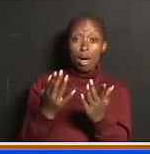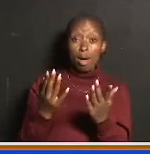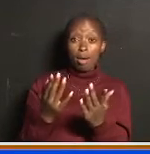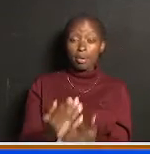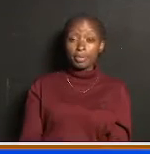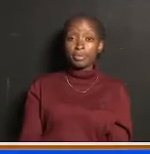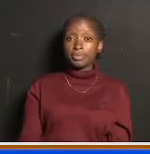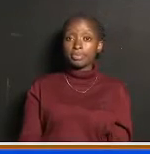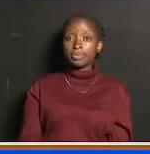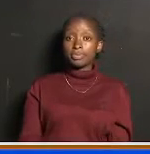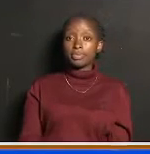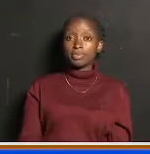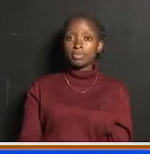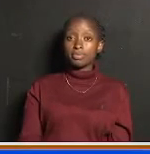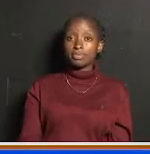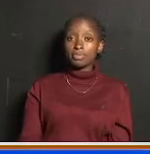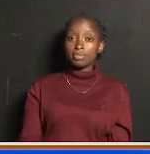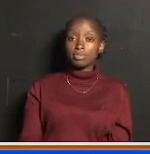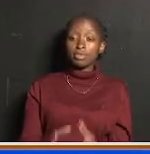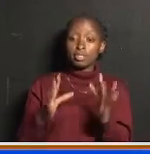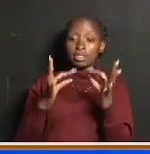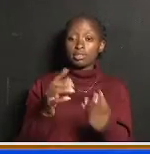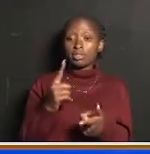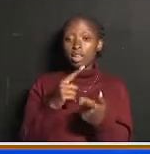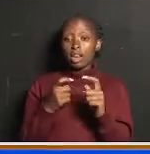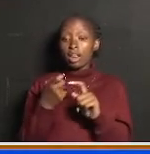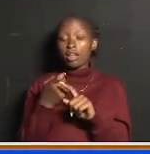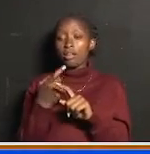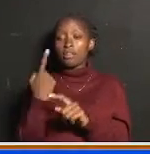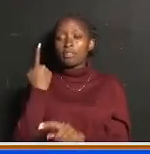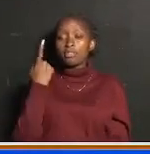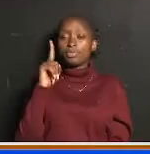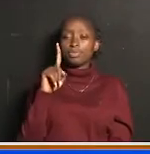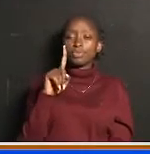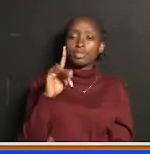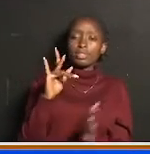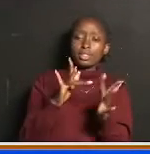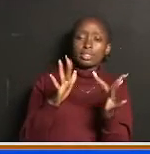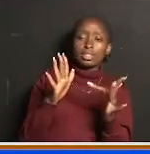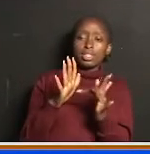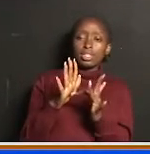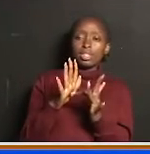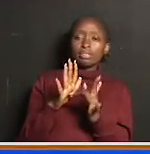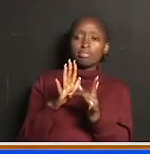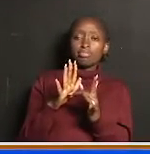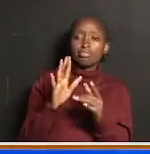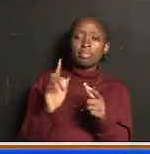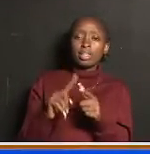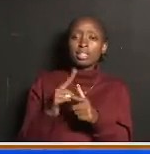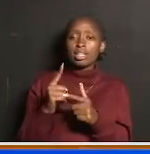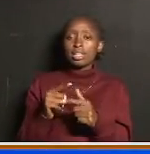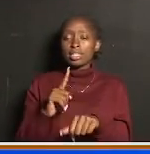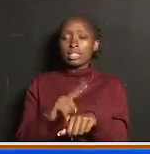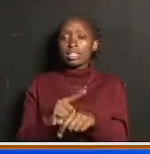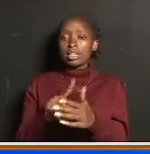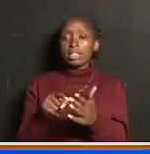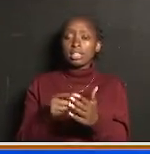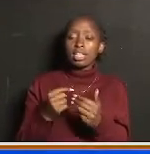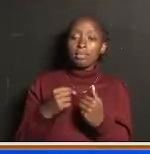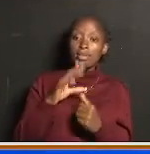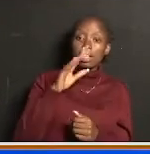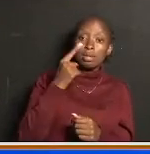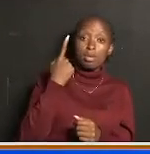And if you're coming for Yesu of Dongaren, this is the time. Speaking for this Senate that I'm privileged to serve